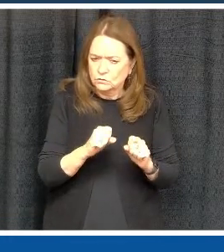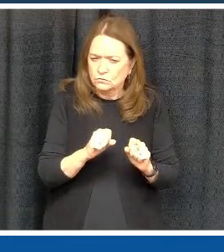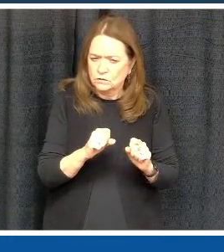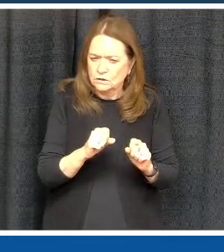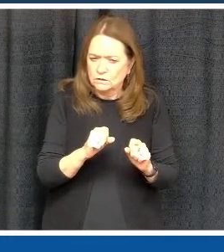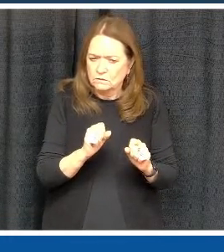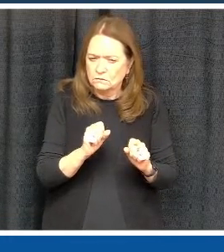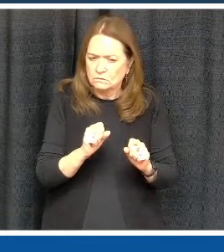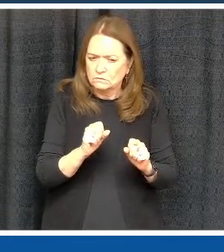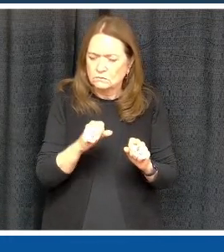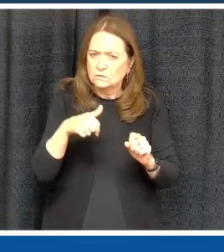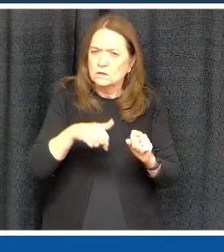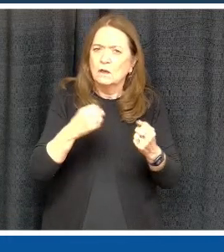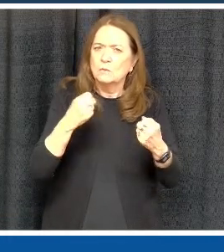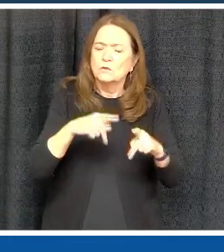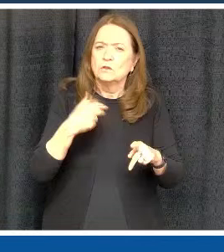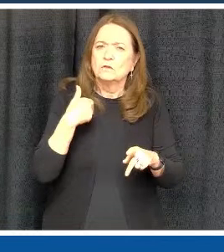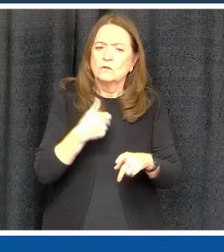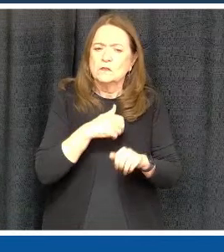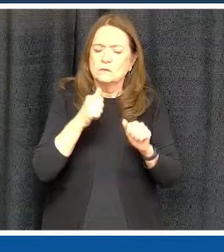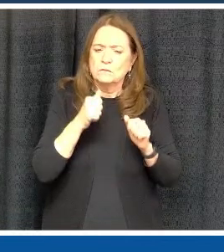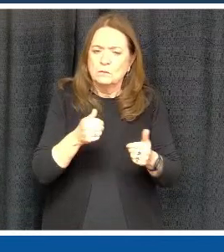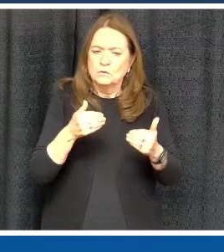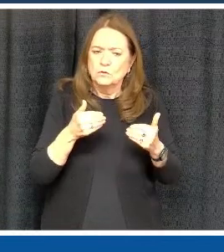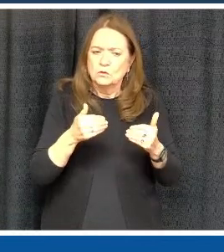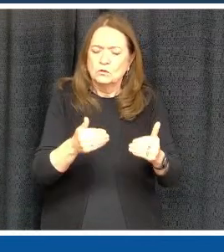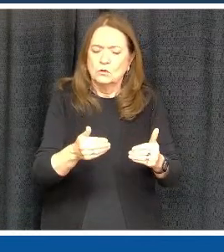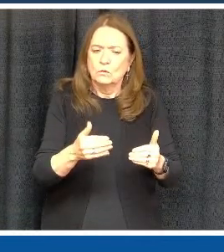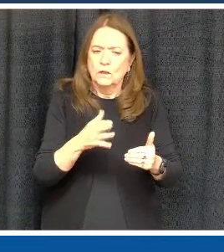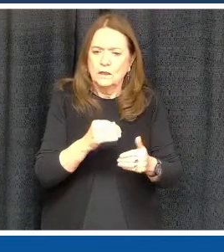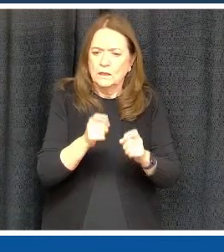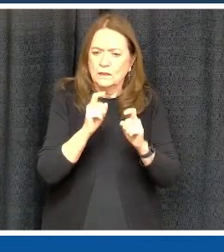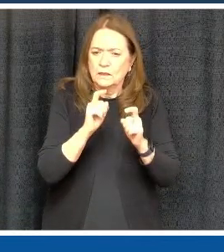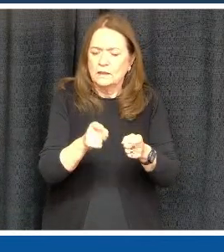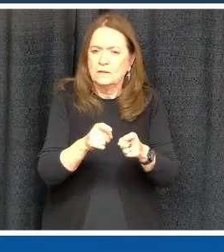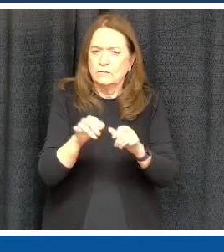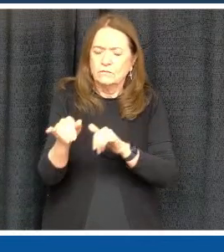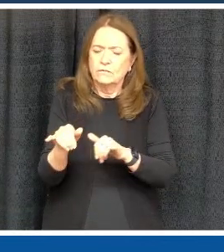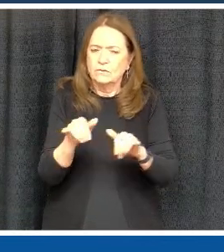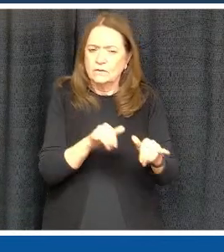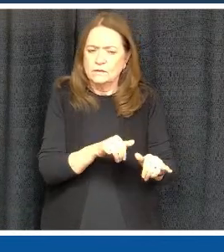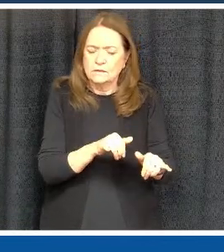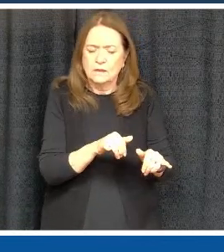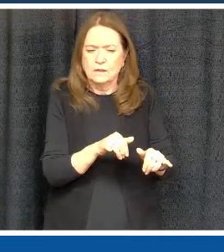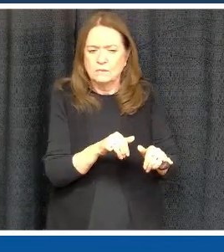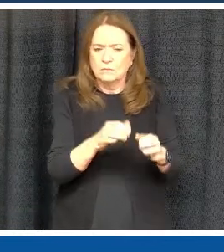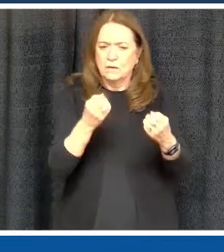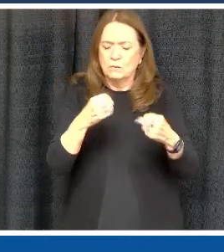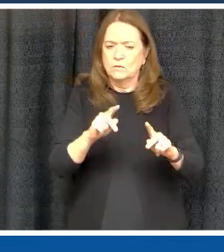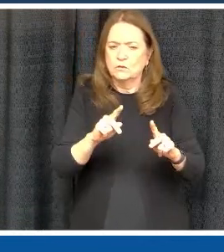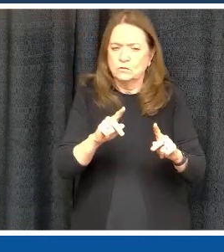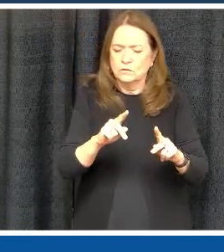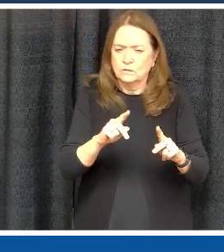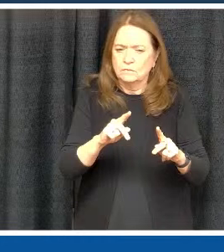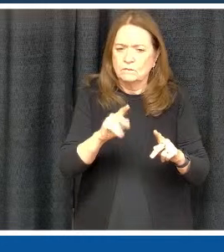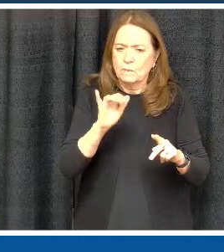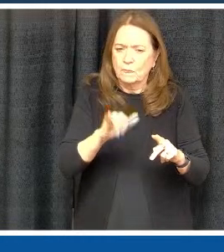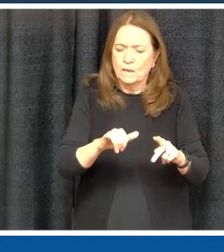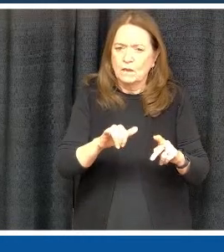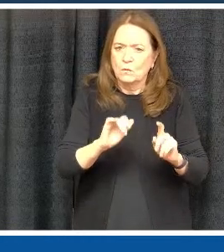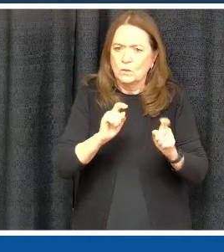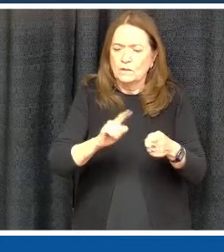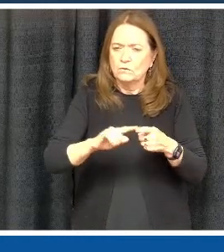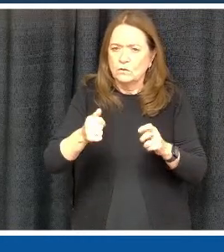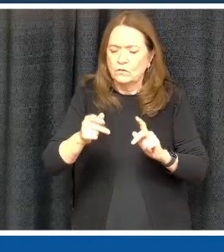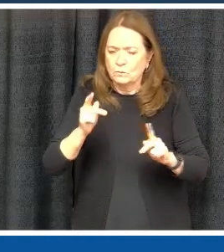an opportunity for us to be able to go ahead and give the same opportunity we've given to other people, and plus if they